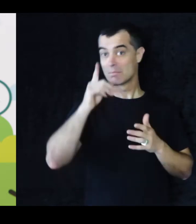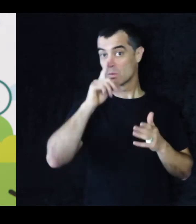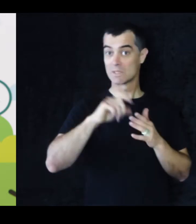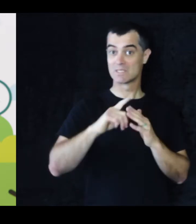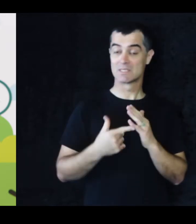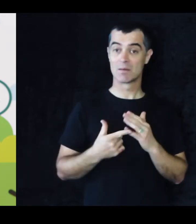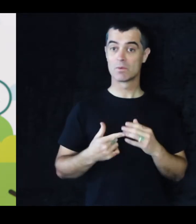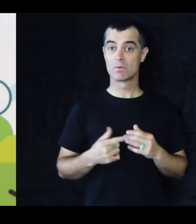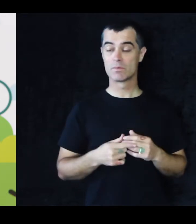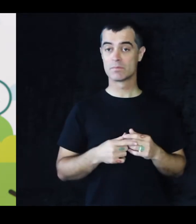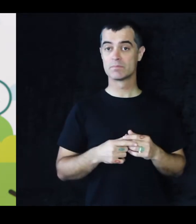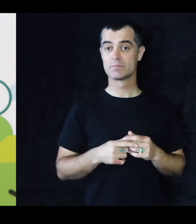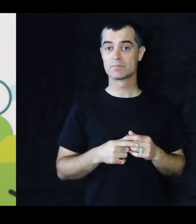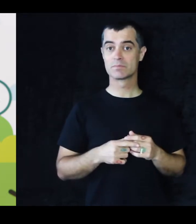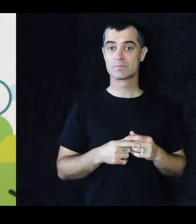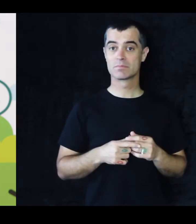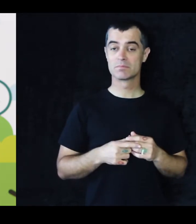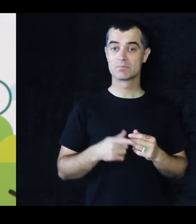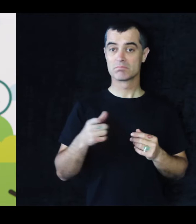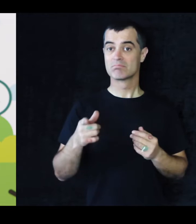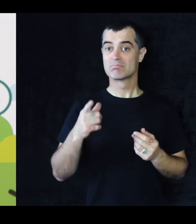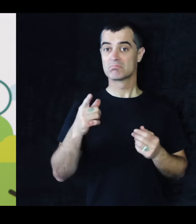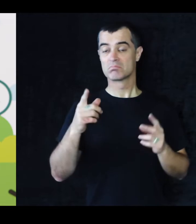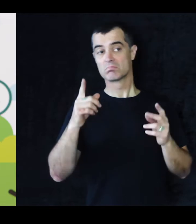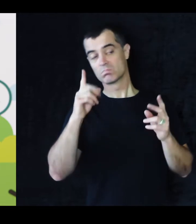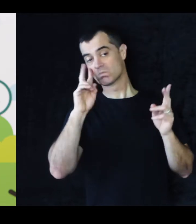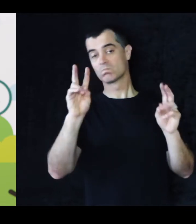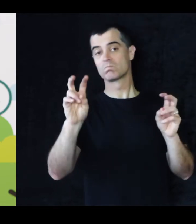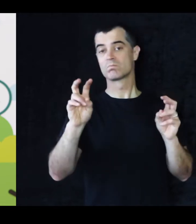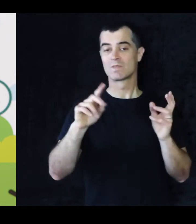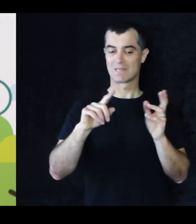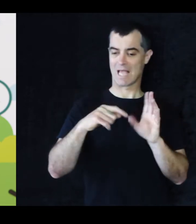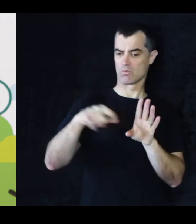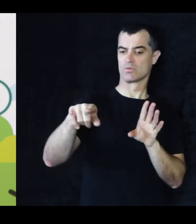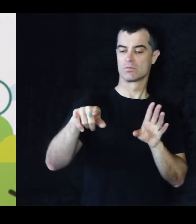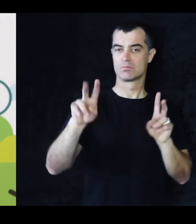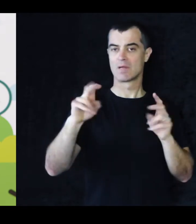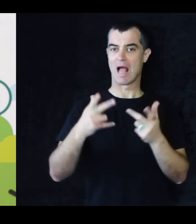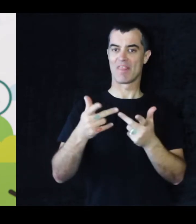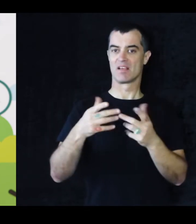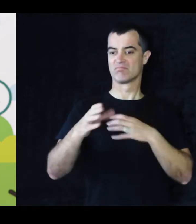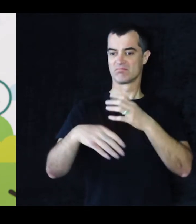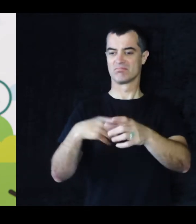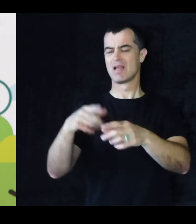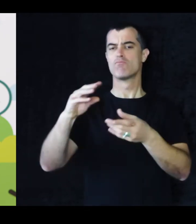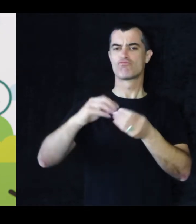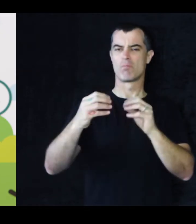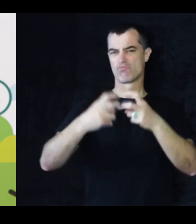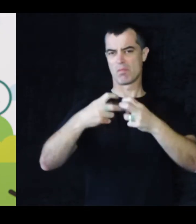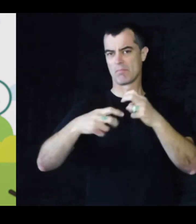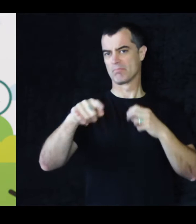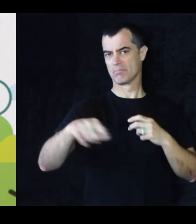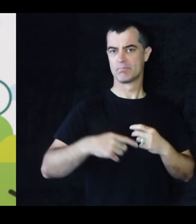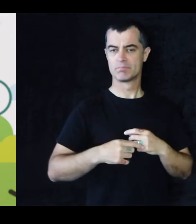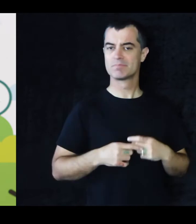that means that people who are disabled are seen as, or on the outer, are seen as the other and are seen